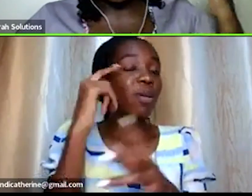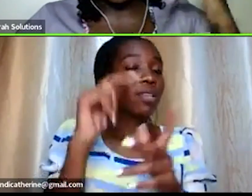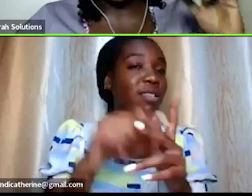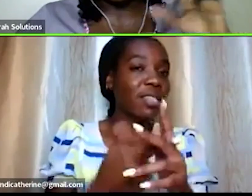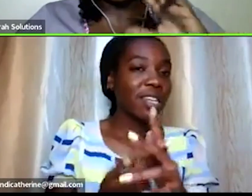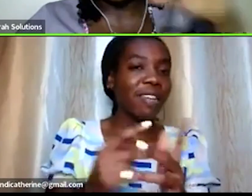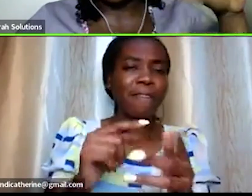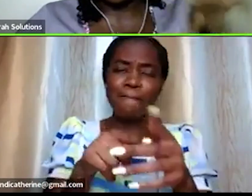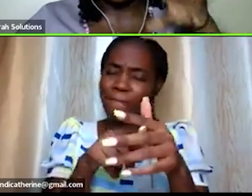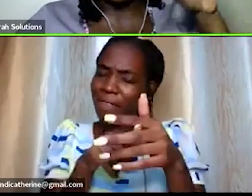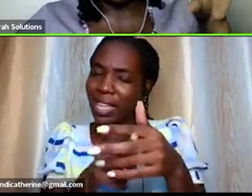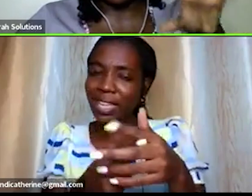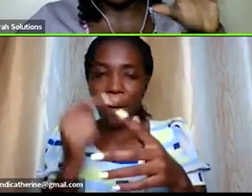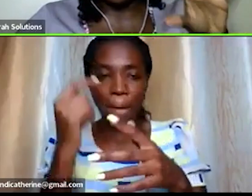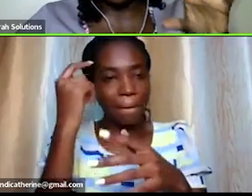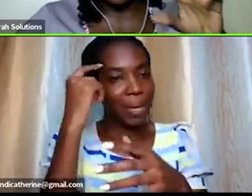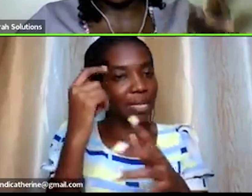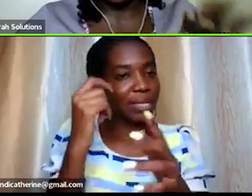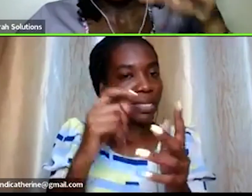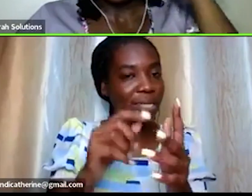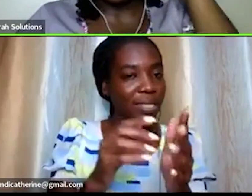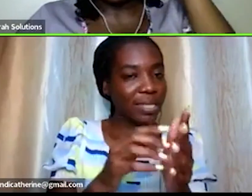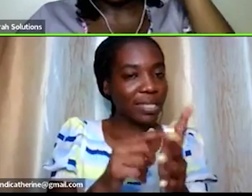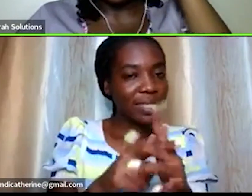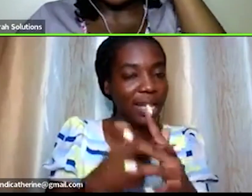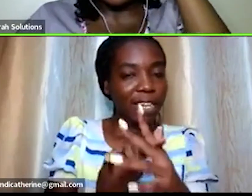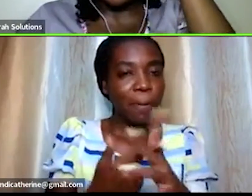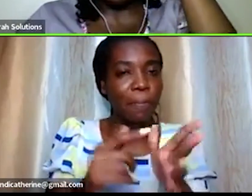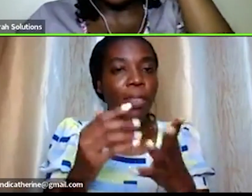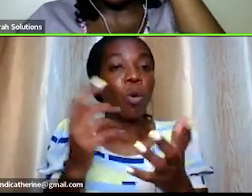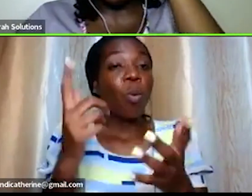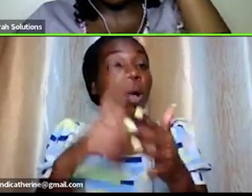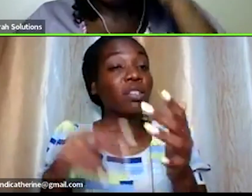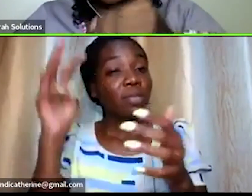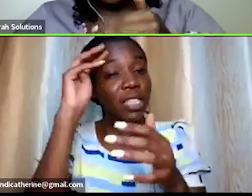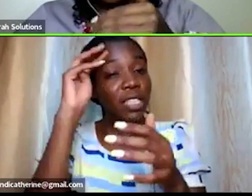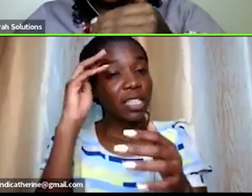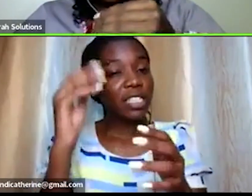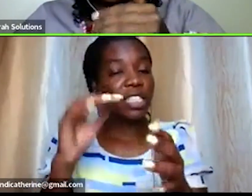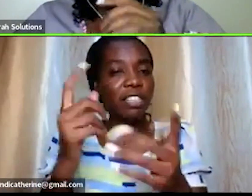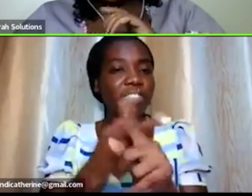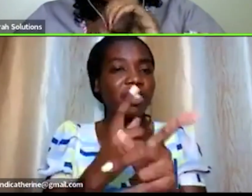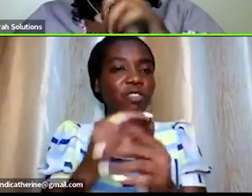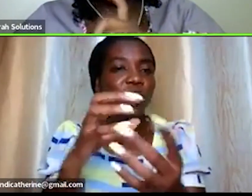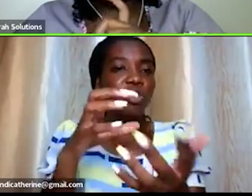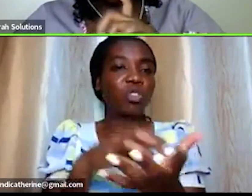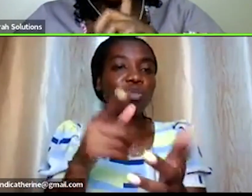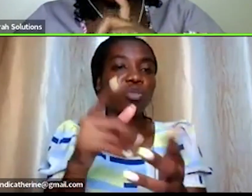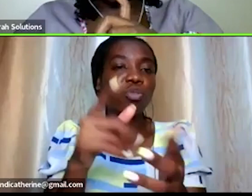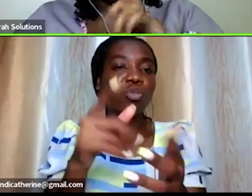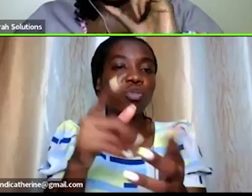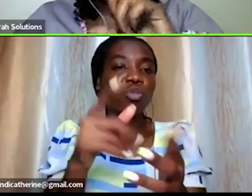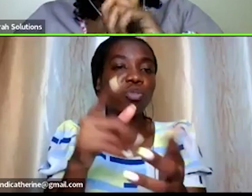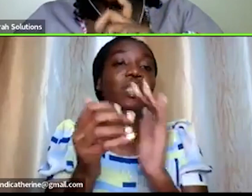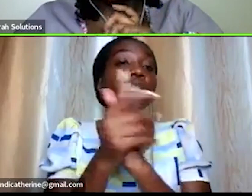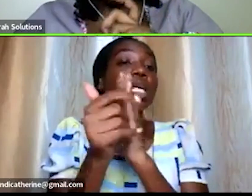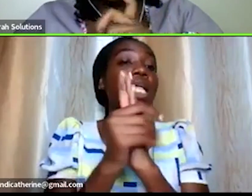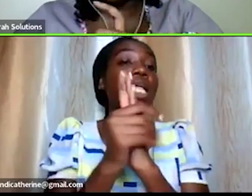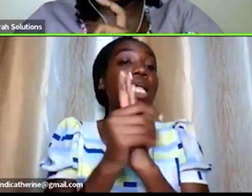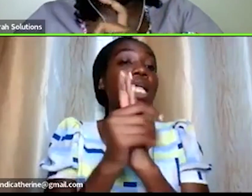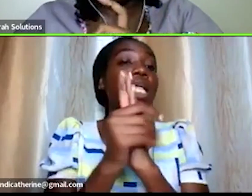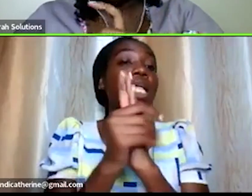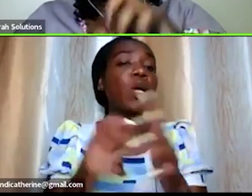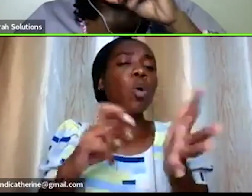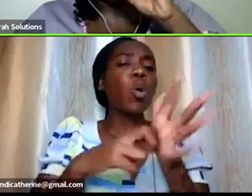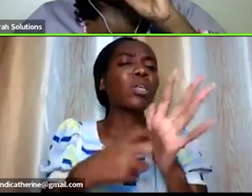what is your mentality in different situations? And then write about the skill sets. Take an audit of yourself. What are the skills